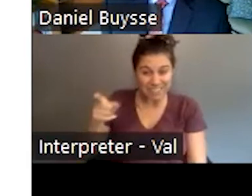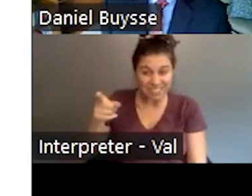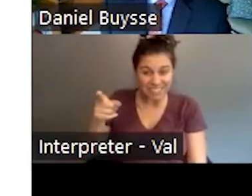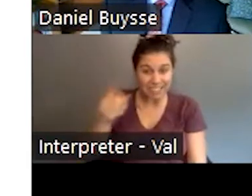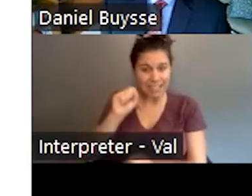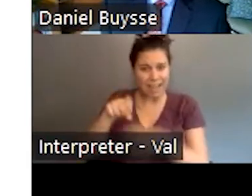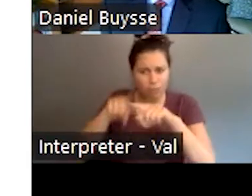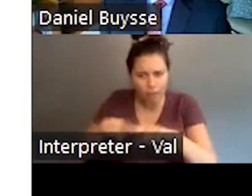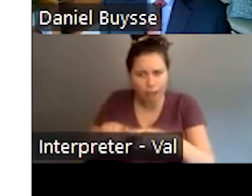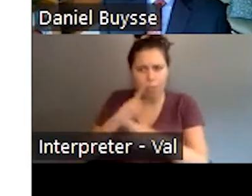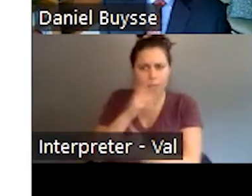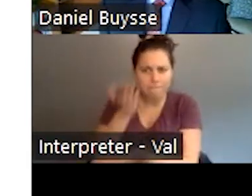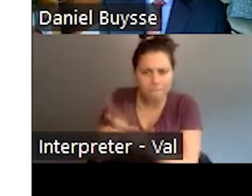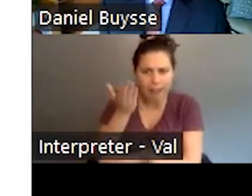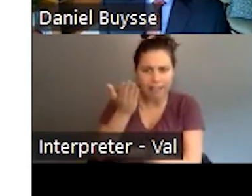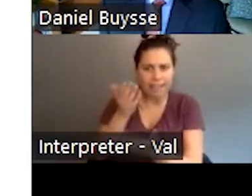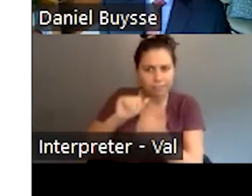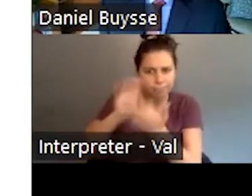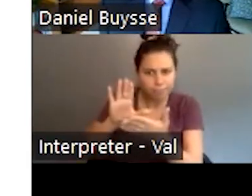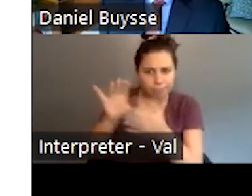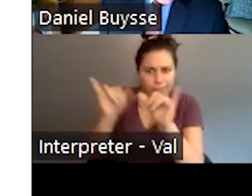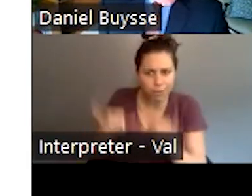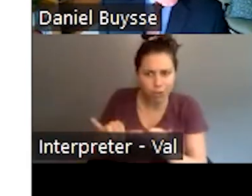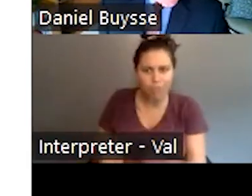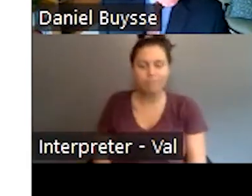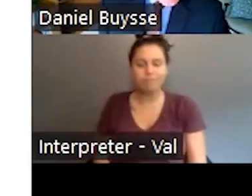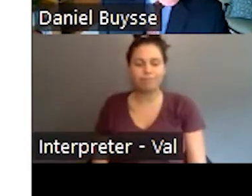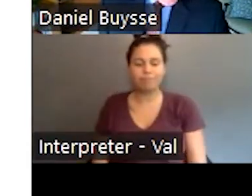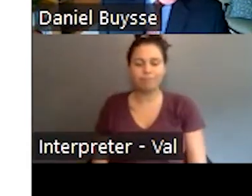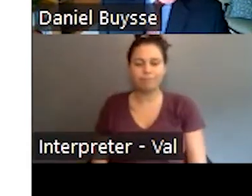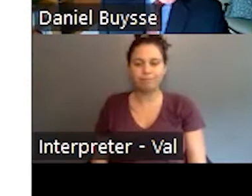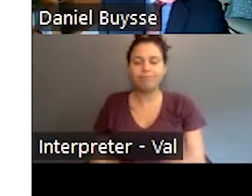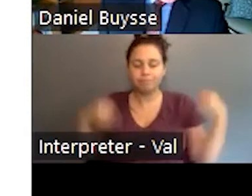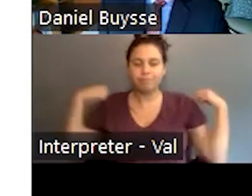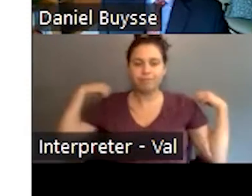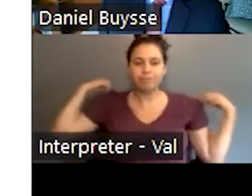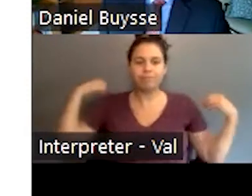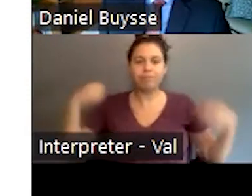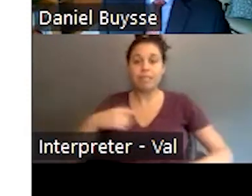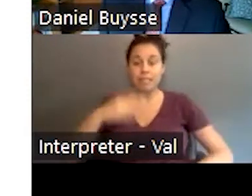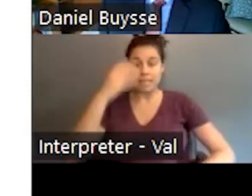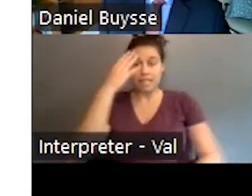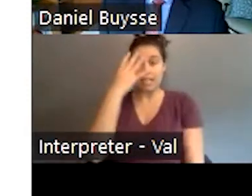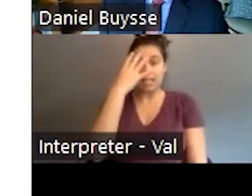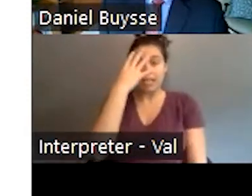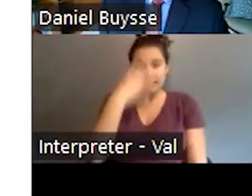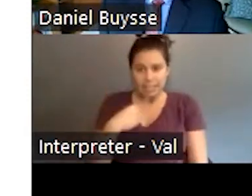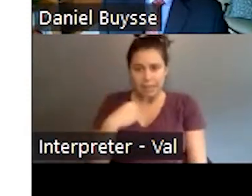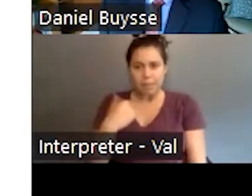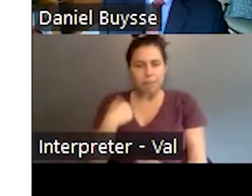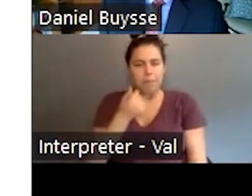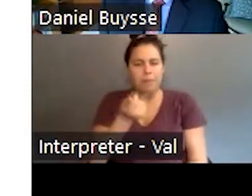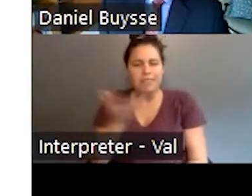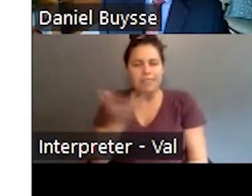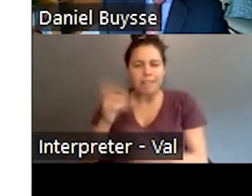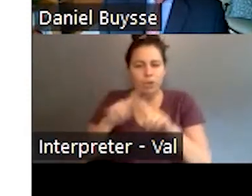way. I had mentioned, of course, that sleep can be considered along several levels of